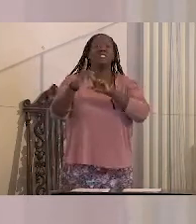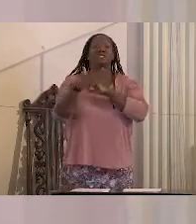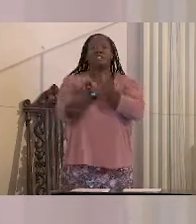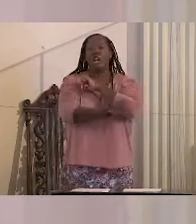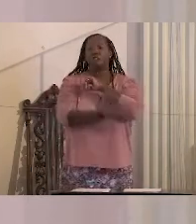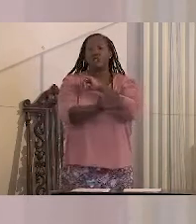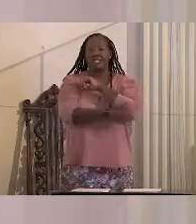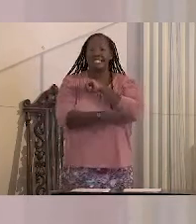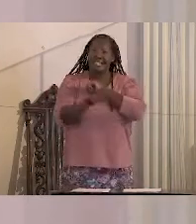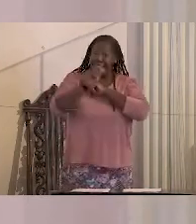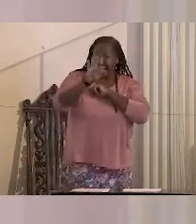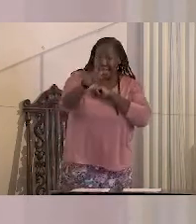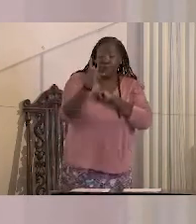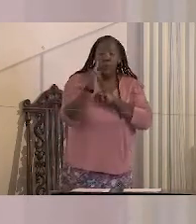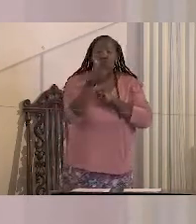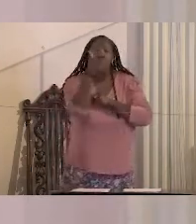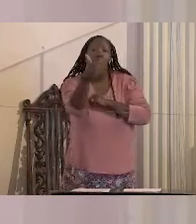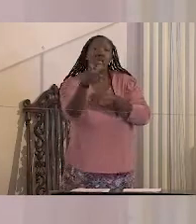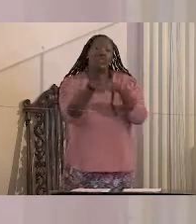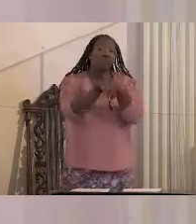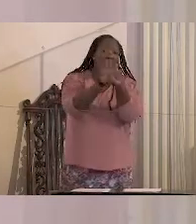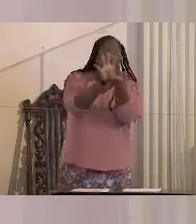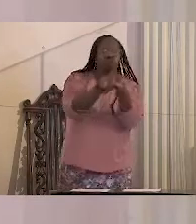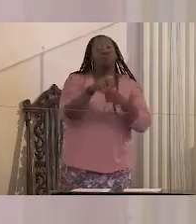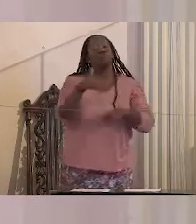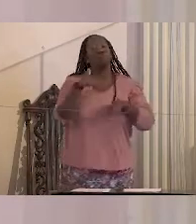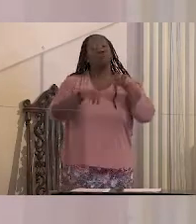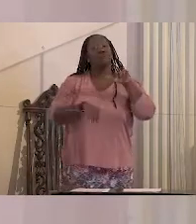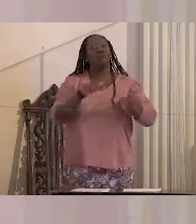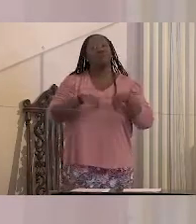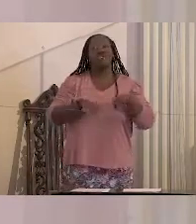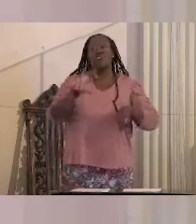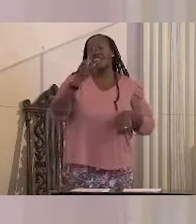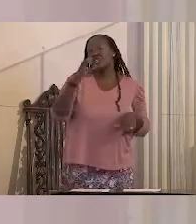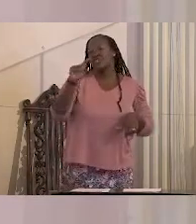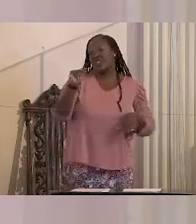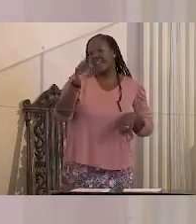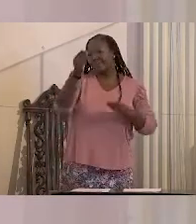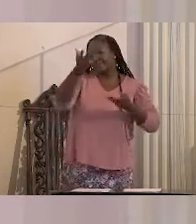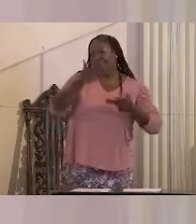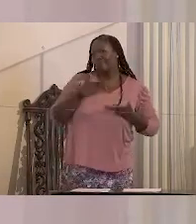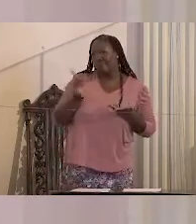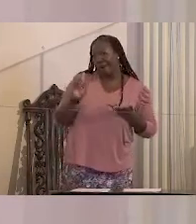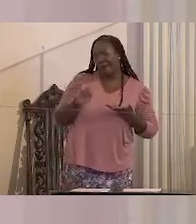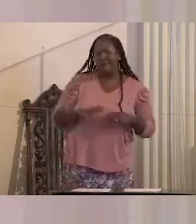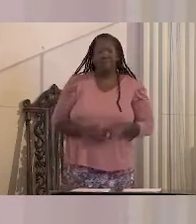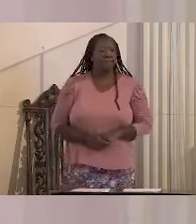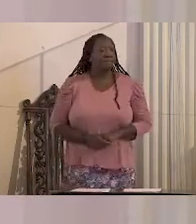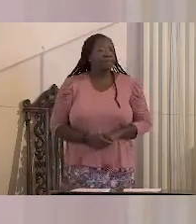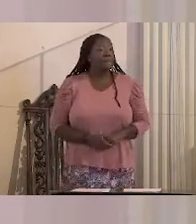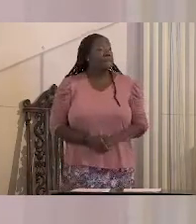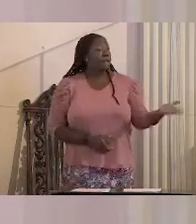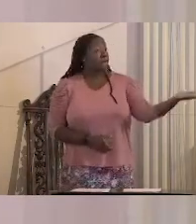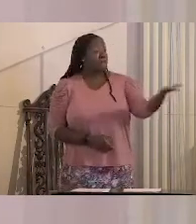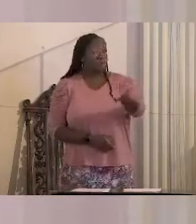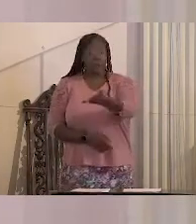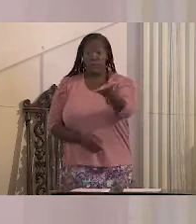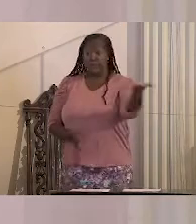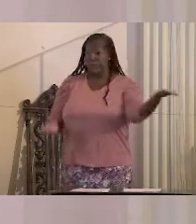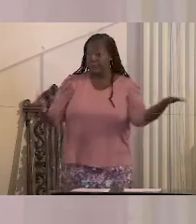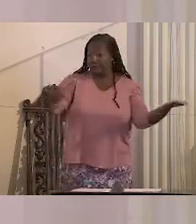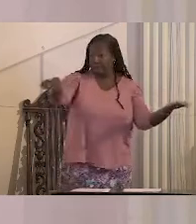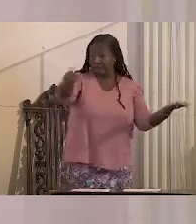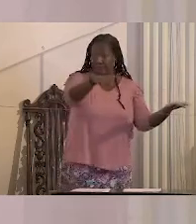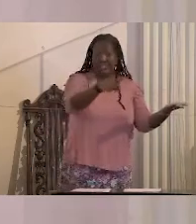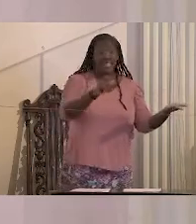in the chat where you're from. Also, for those of you in the sanctuary, if any of you are on